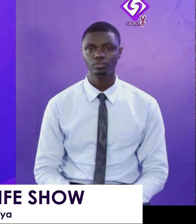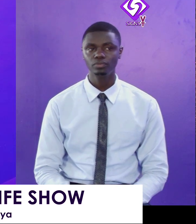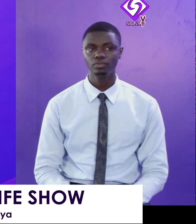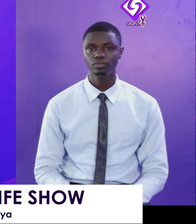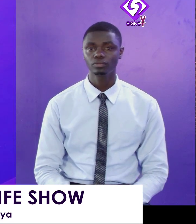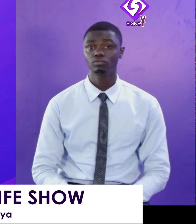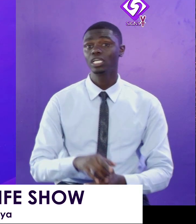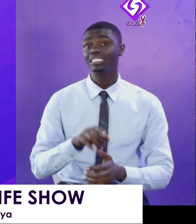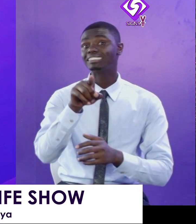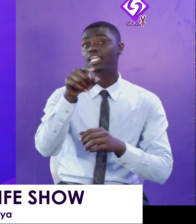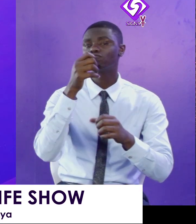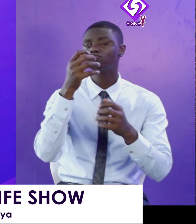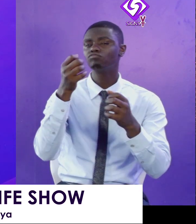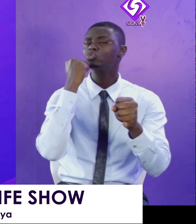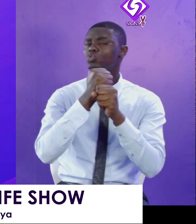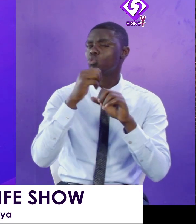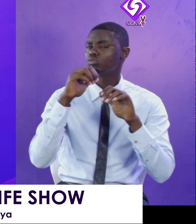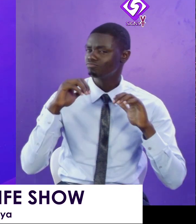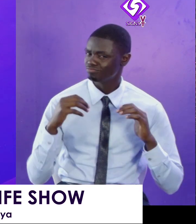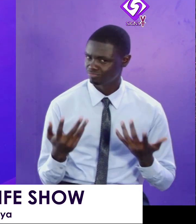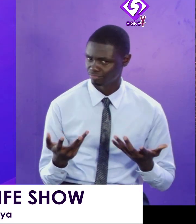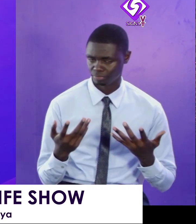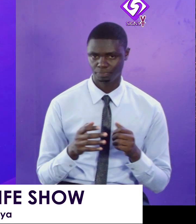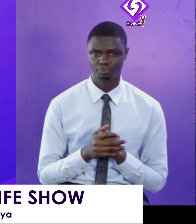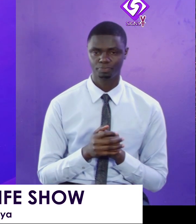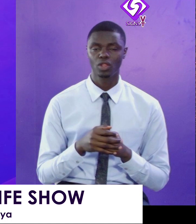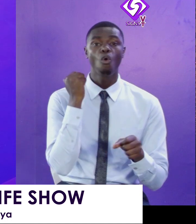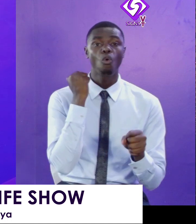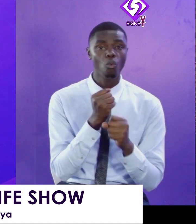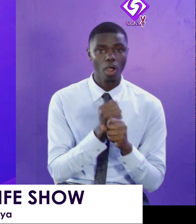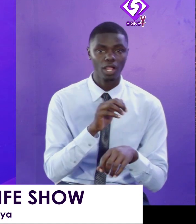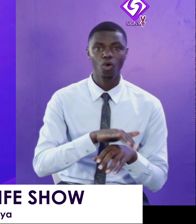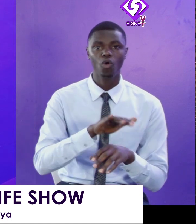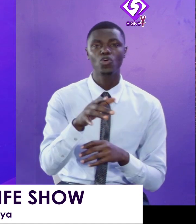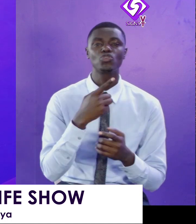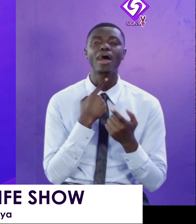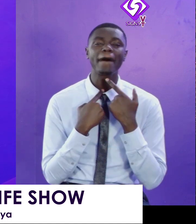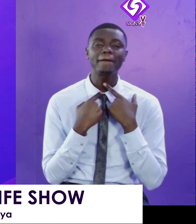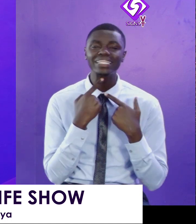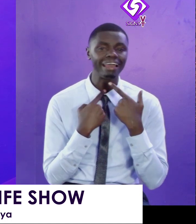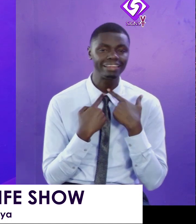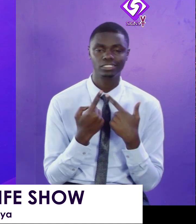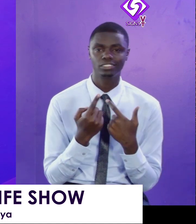guess what you need to do? You need to work on your appetite, your affinity